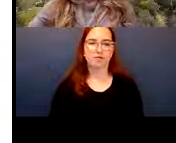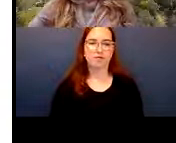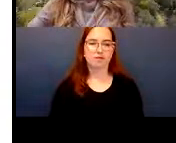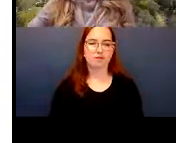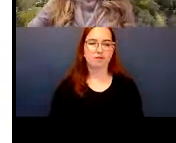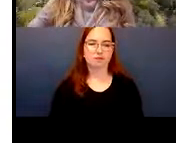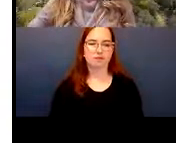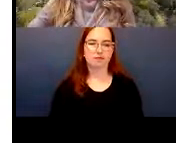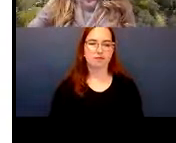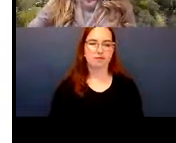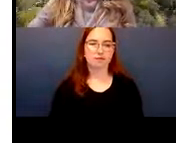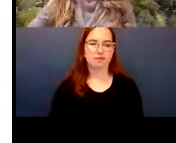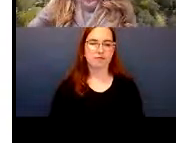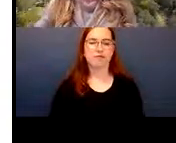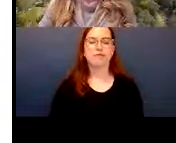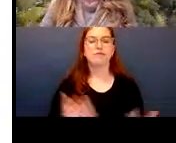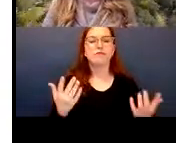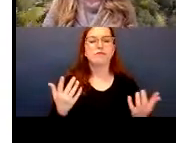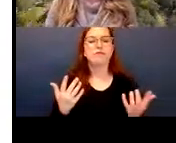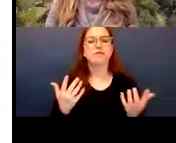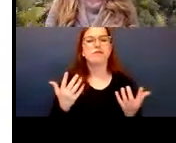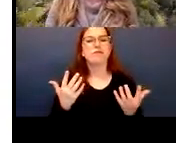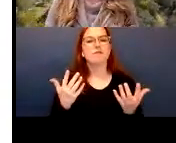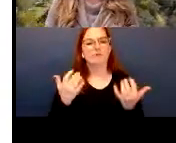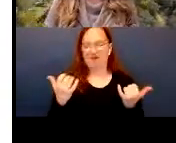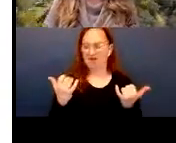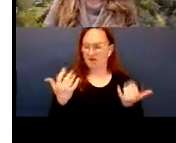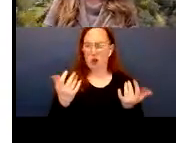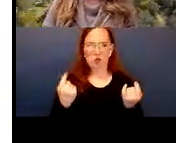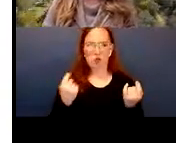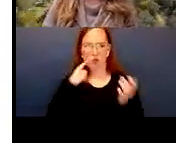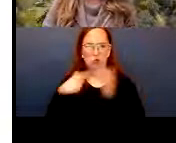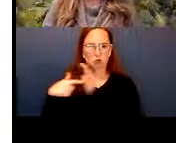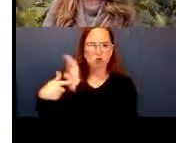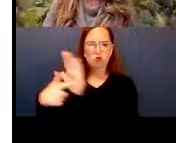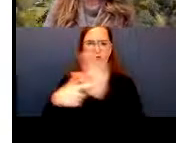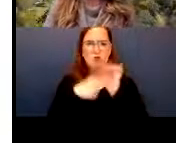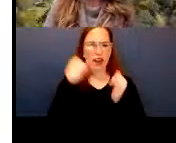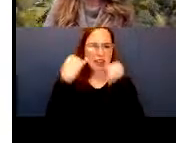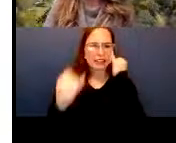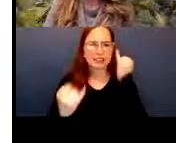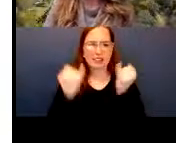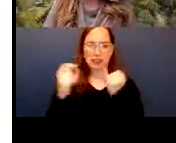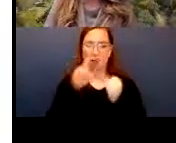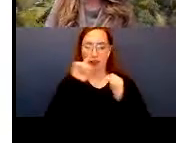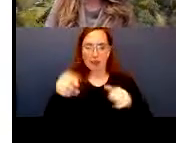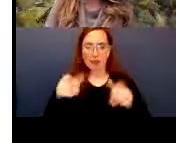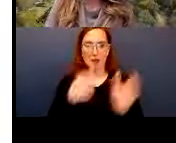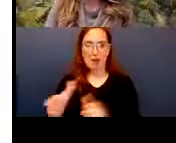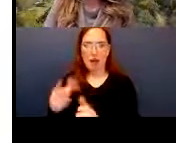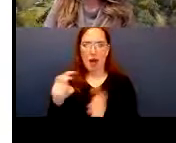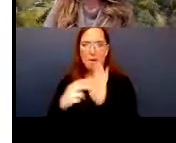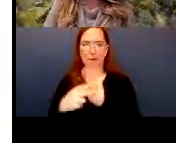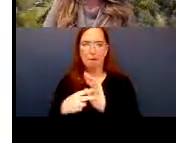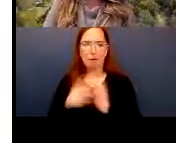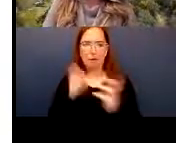So I wanted to show a few ideas here that could really be mixed and matched with any of the concepts and ultimately the